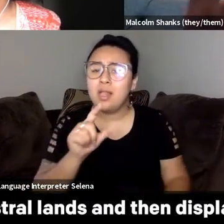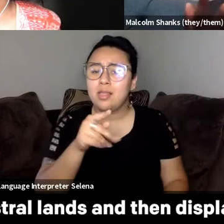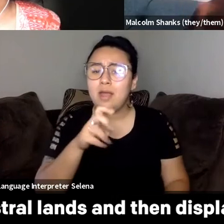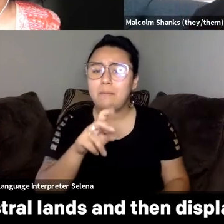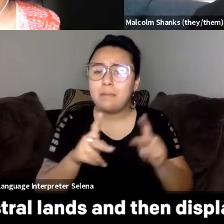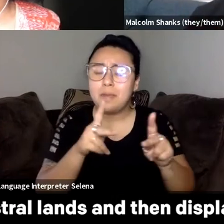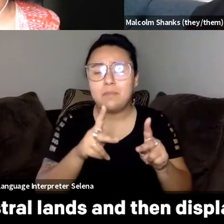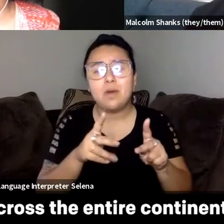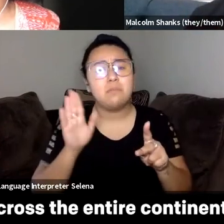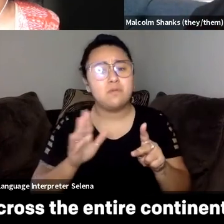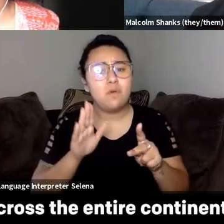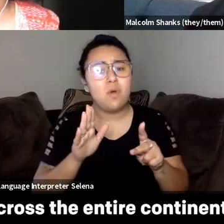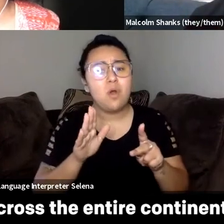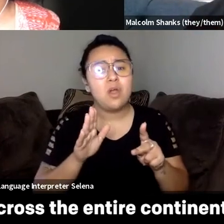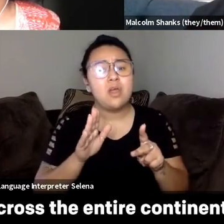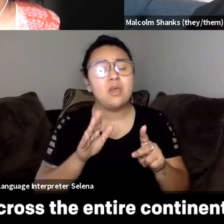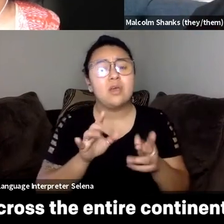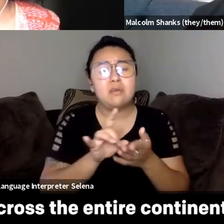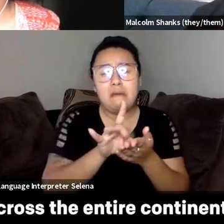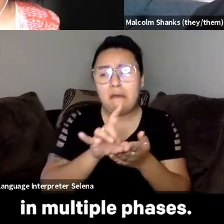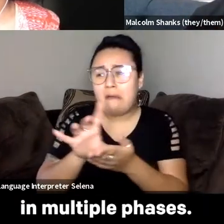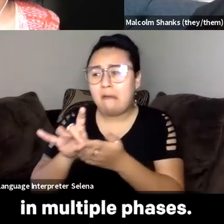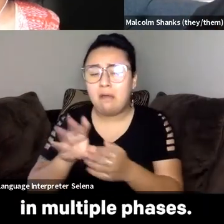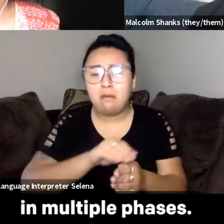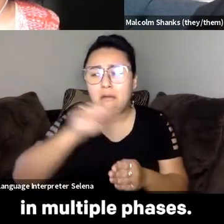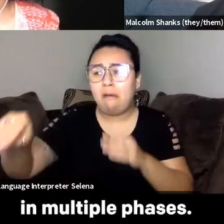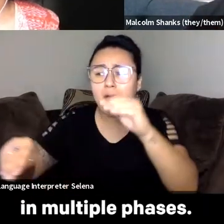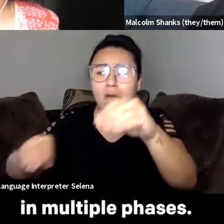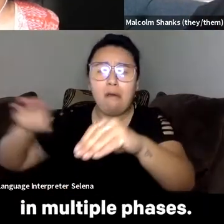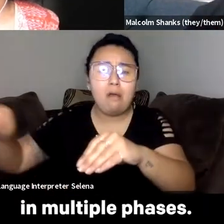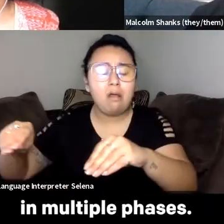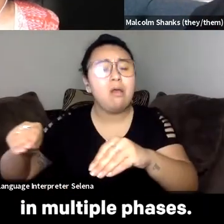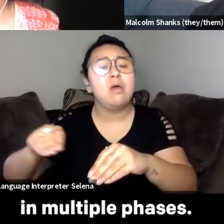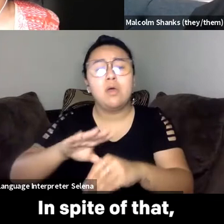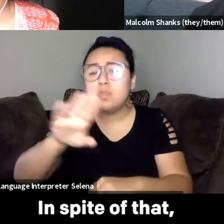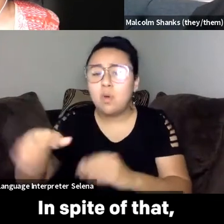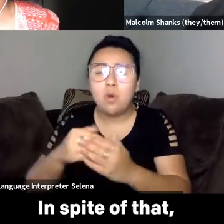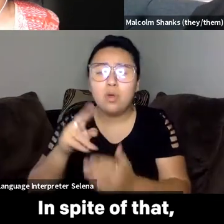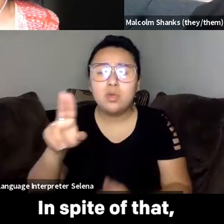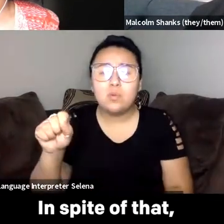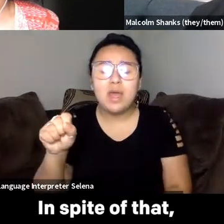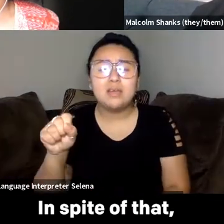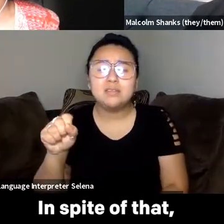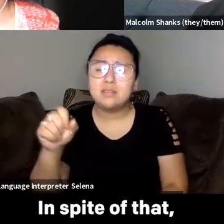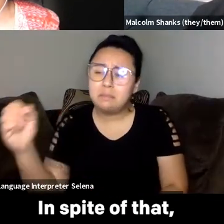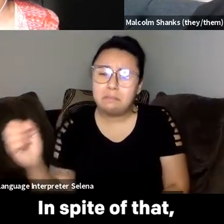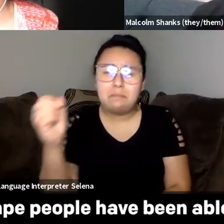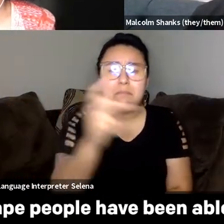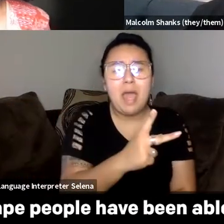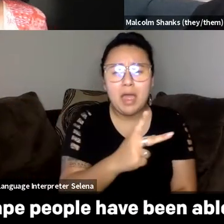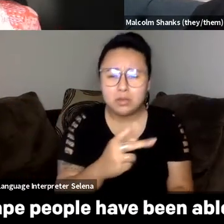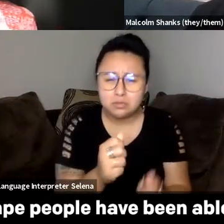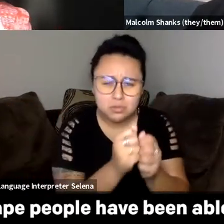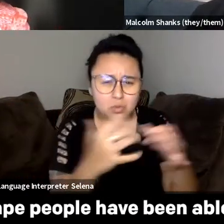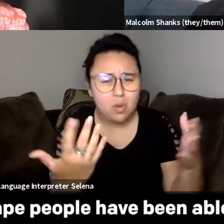terrorized, first of all, in their ancestral lands, and then displaced across the entire continent in multiple phases. In spite of